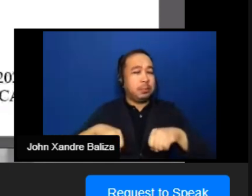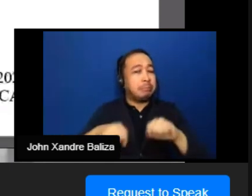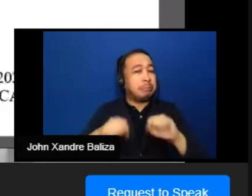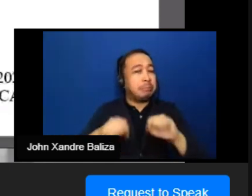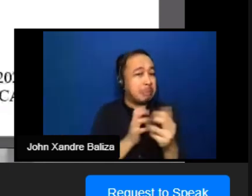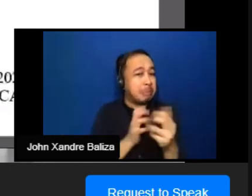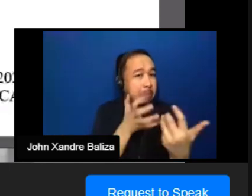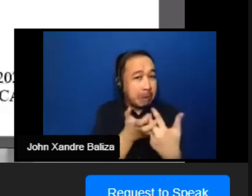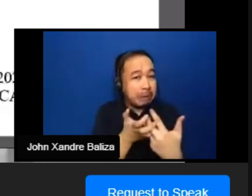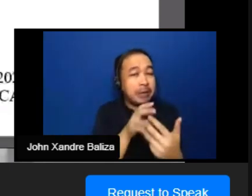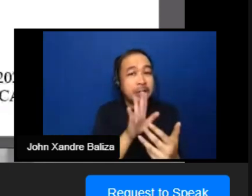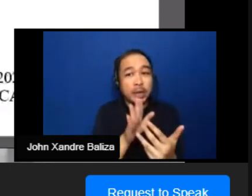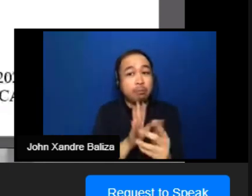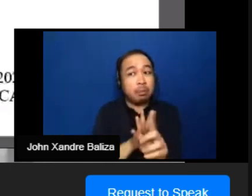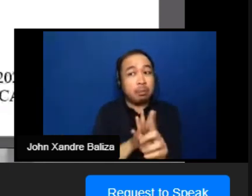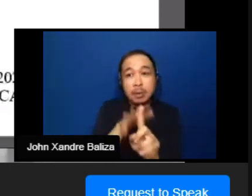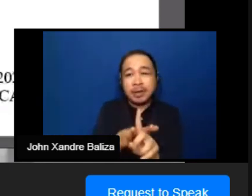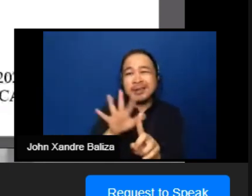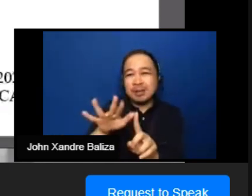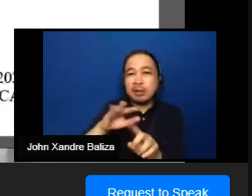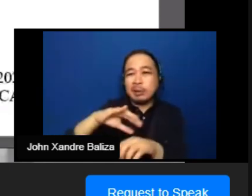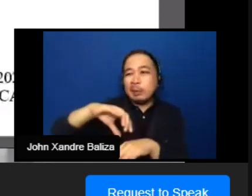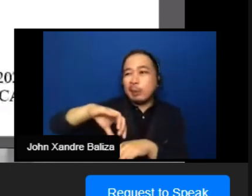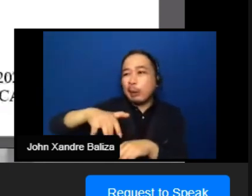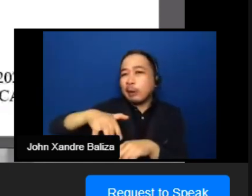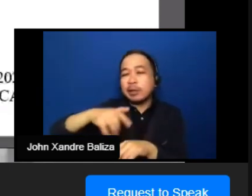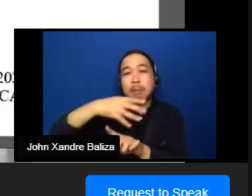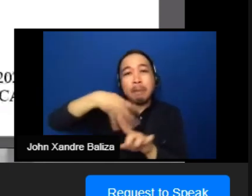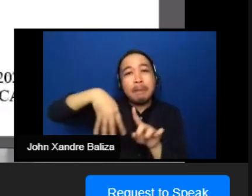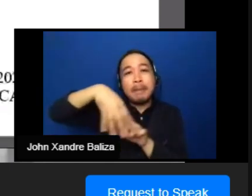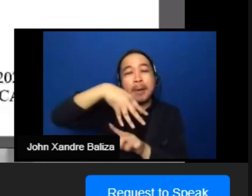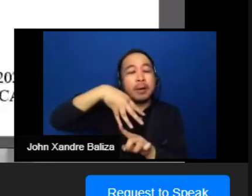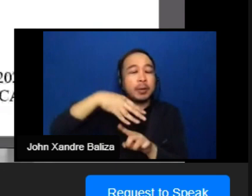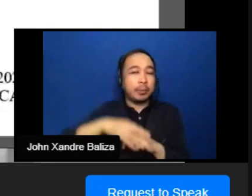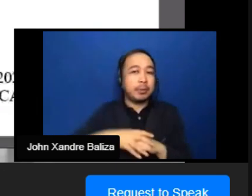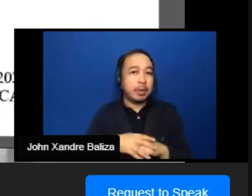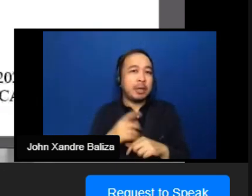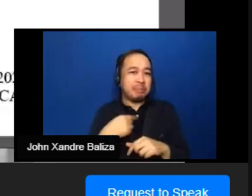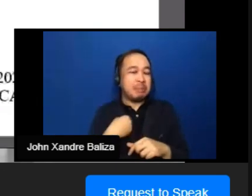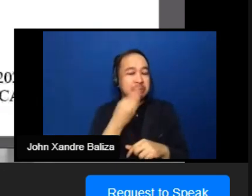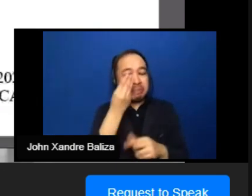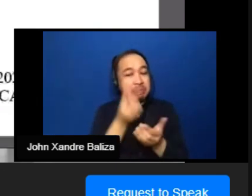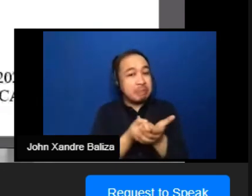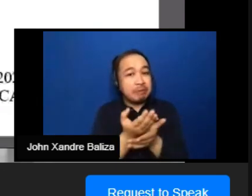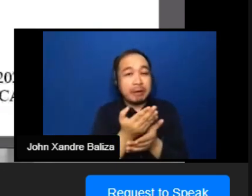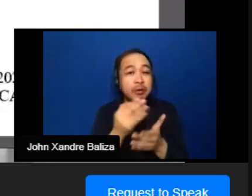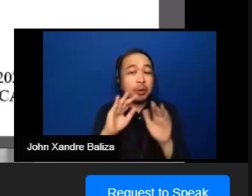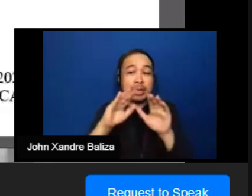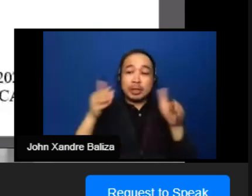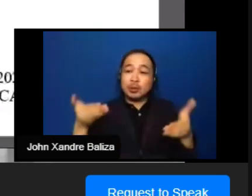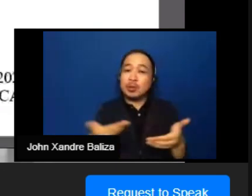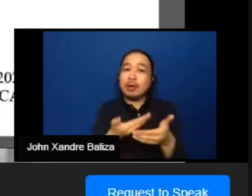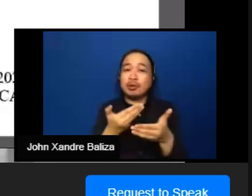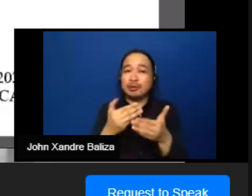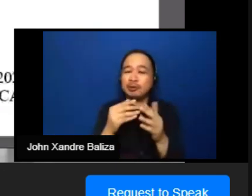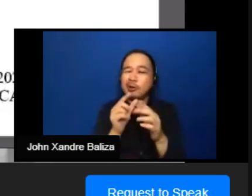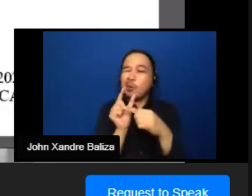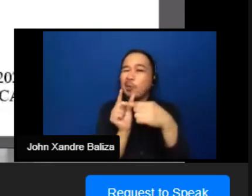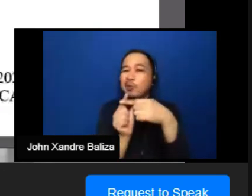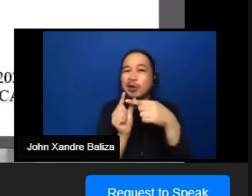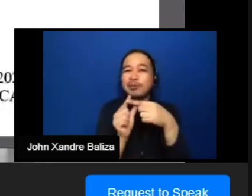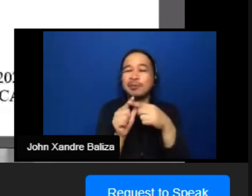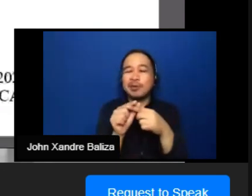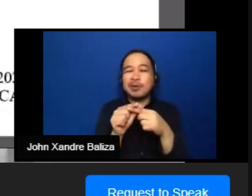national circumstances. So I would therefore say that the introduction of the term voluntary